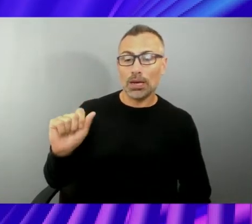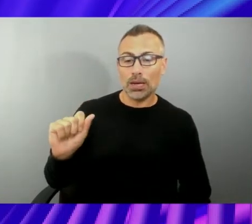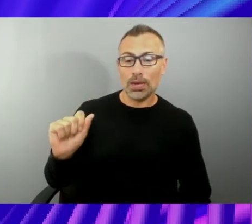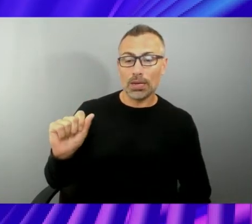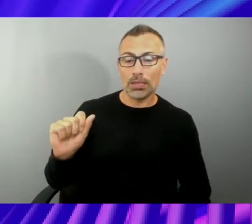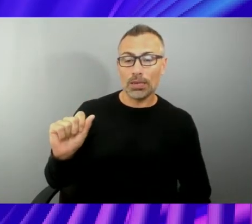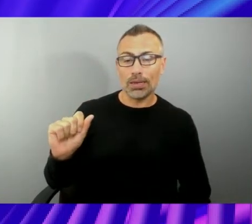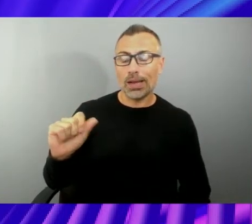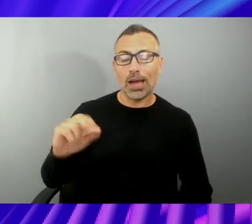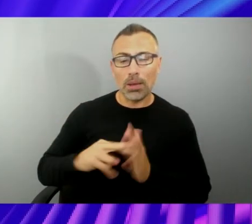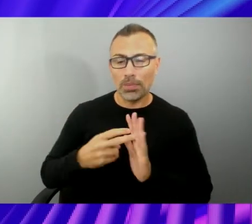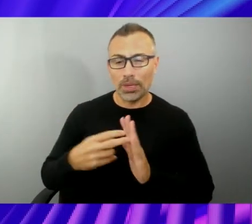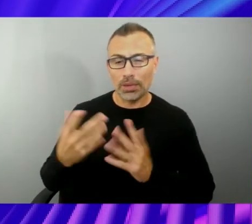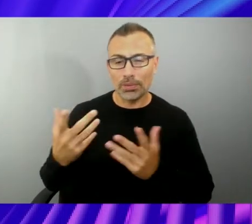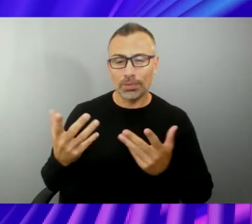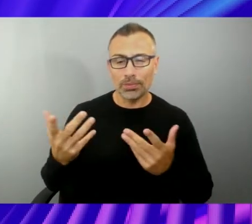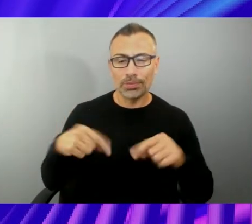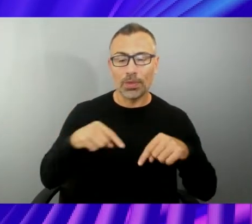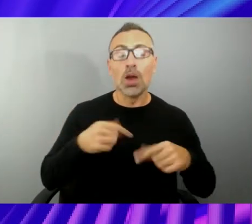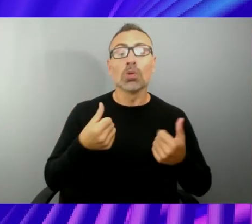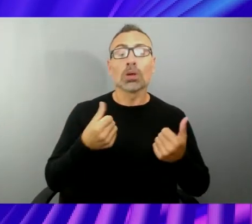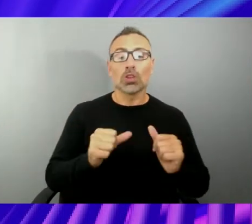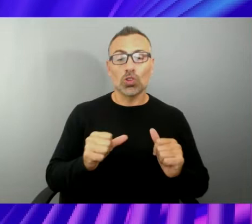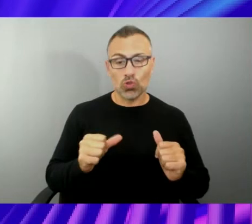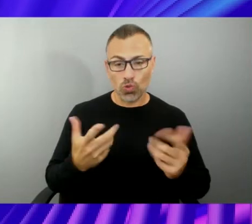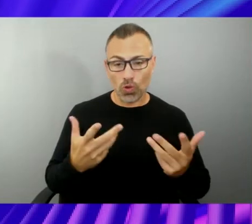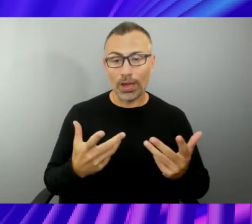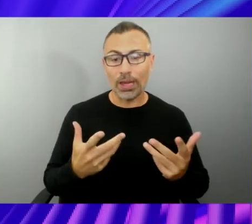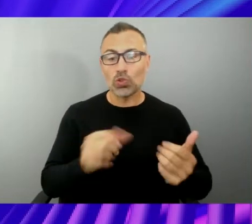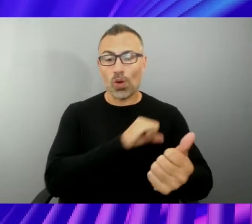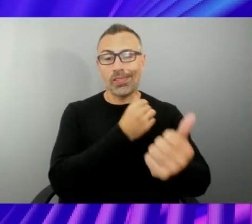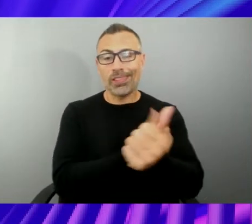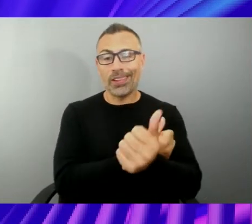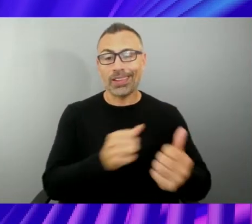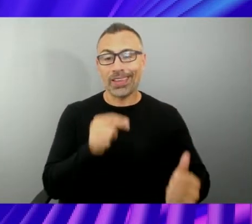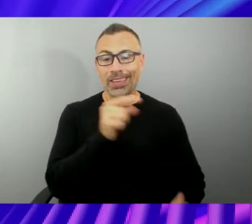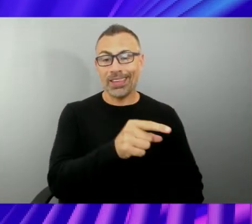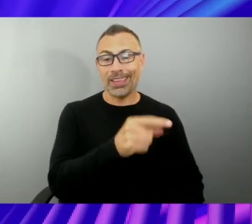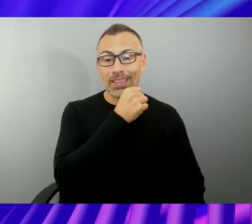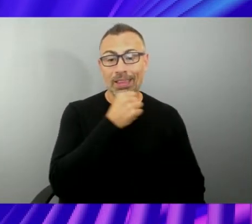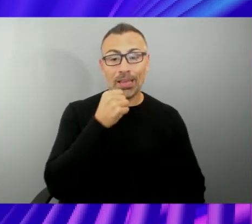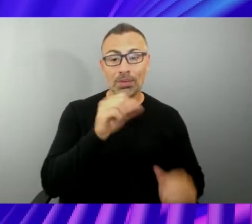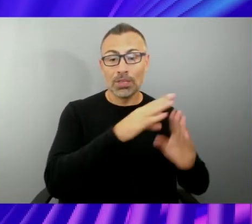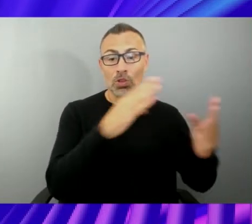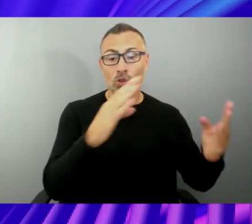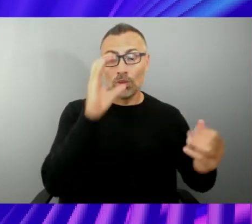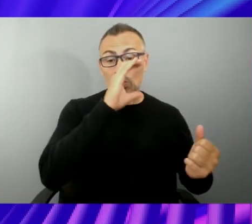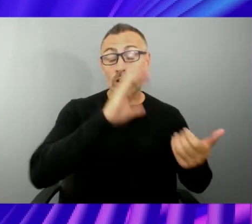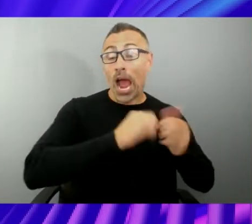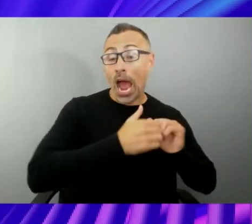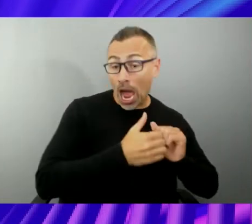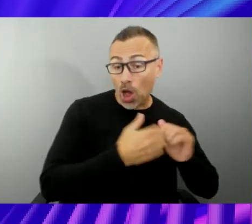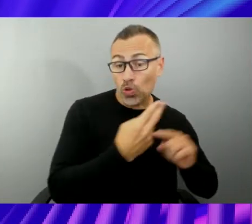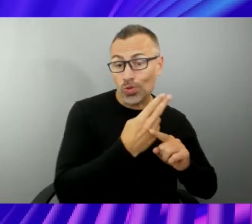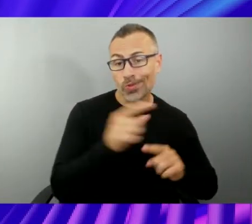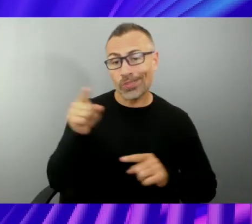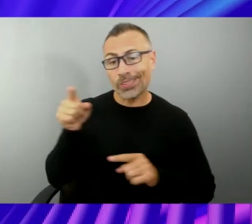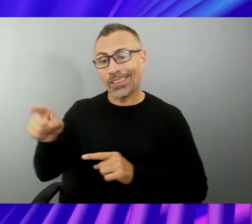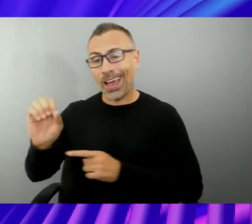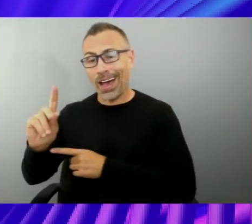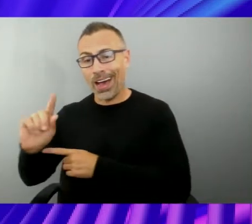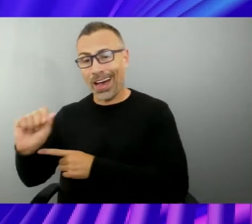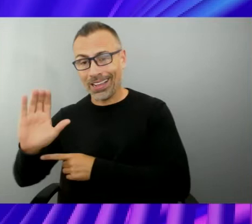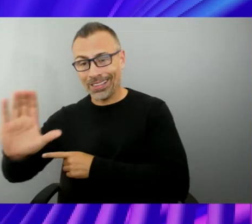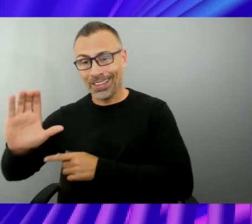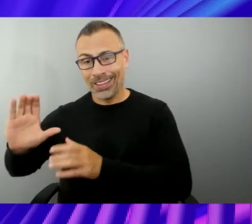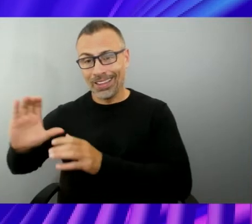We will try to authenticate Amazon OpenSearch by using Okta credential. So we are using Amazon OpenSearch dashboard here.